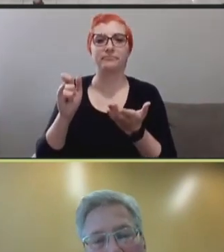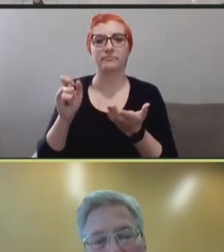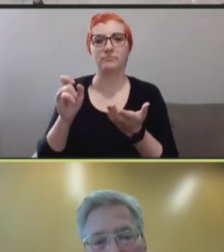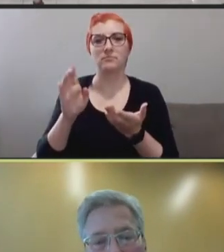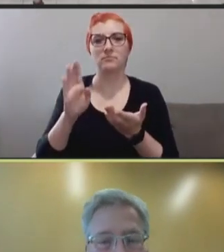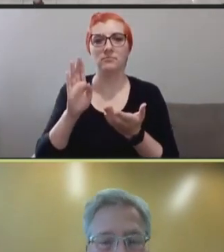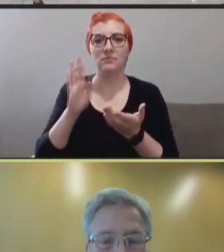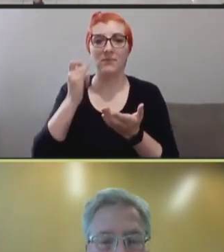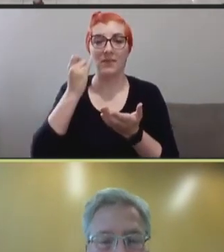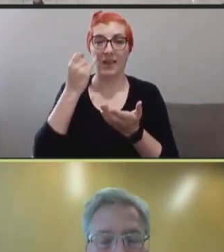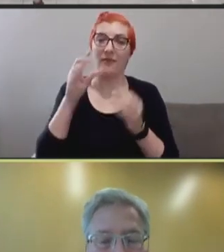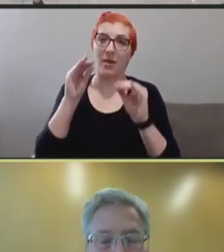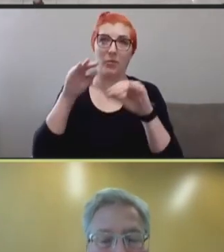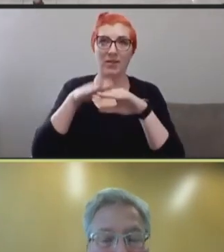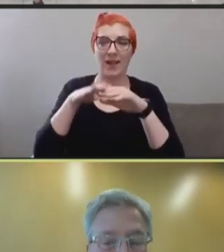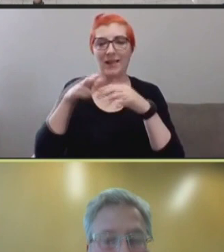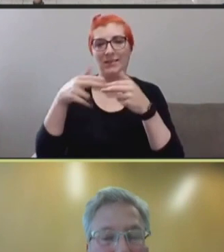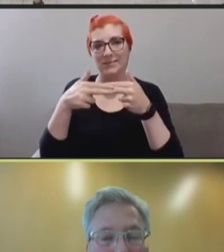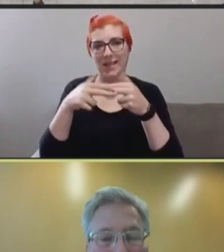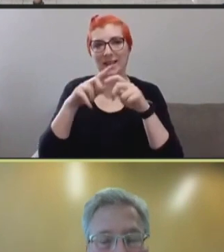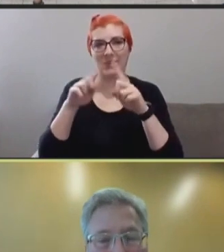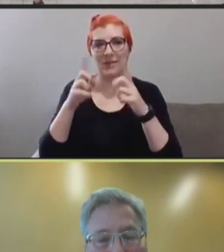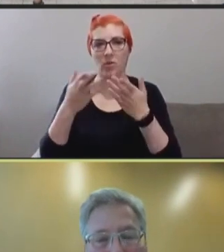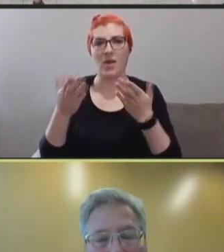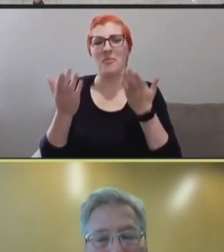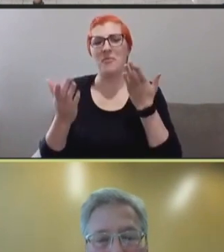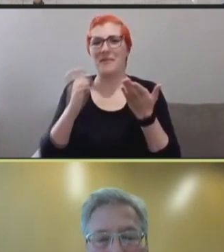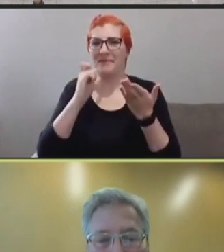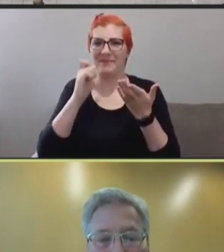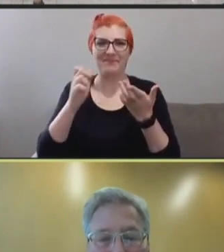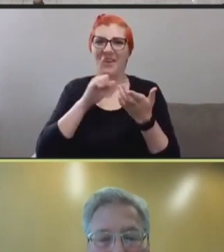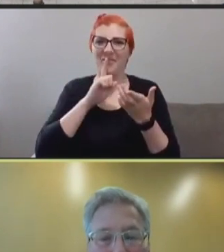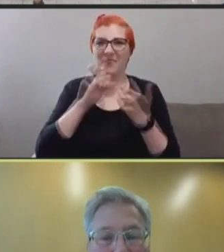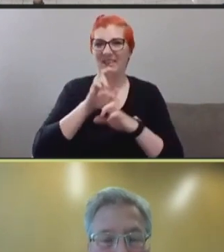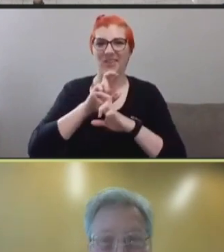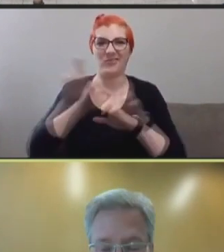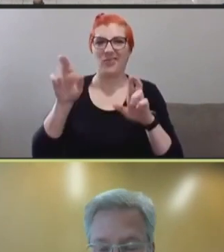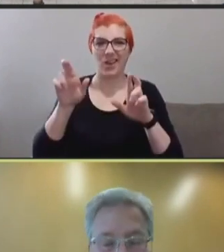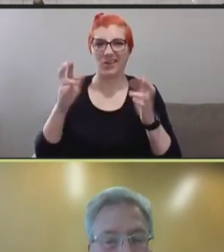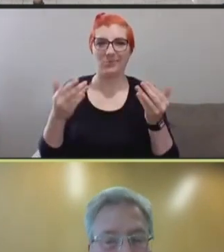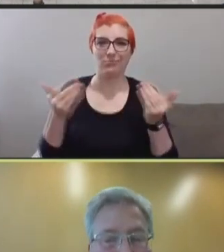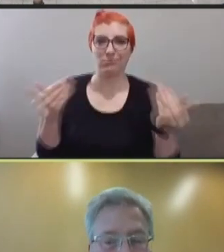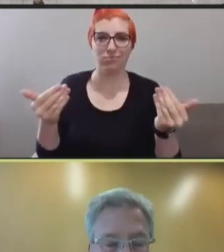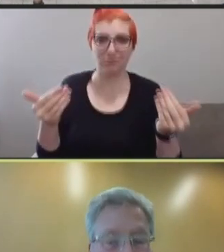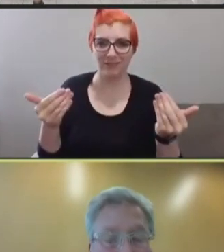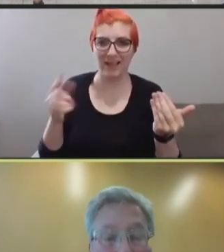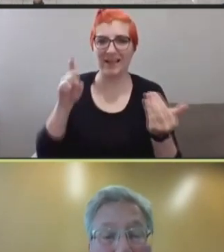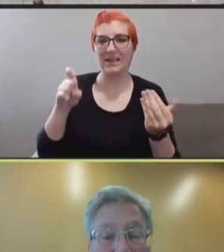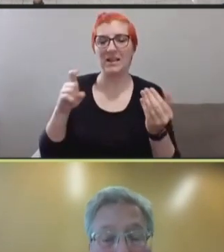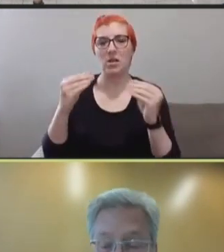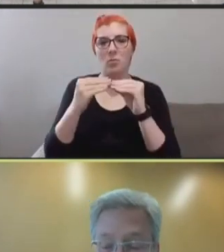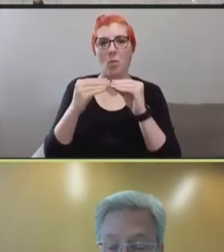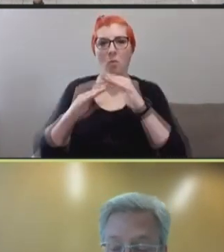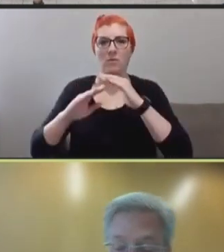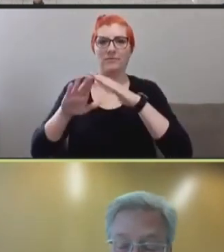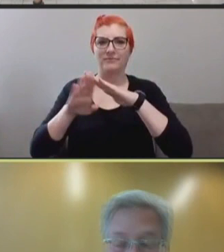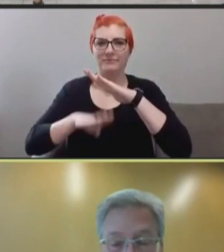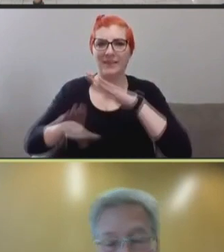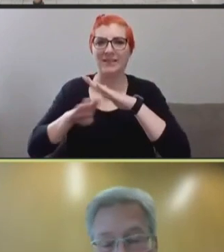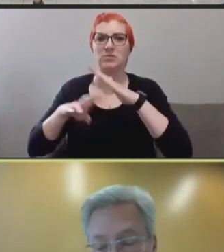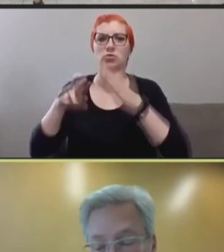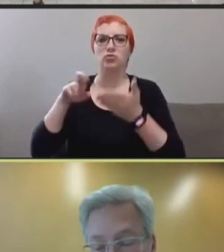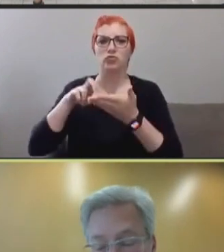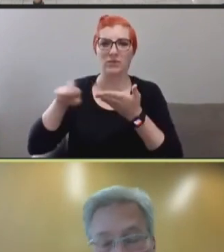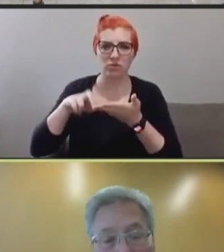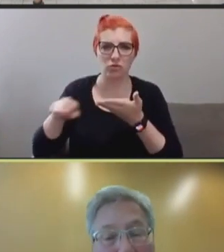way, probably not quite ready for prime time and needing more fundamental research to help inform